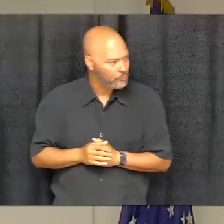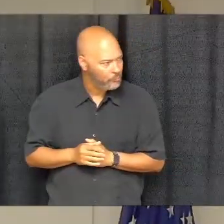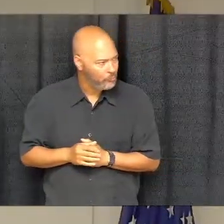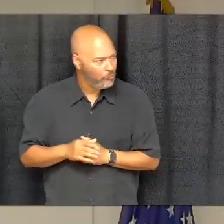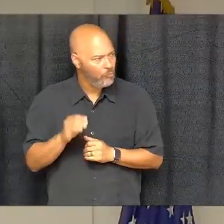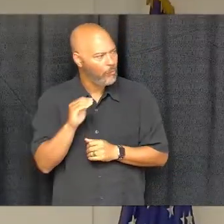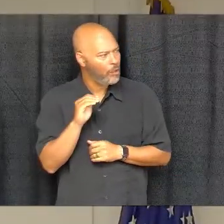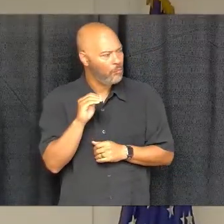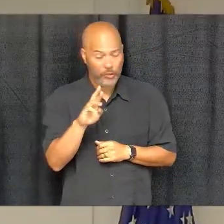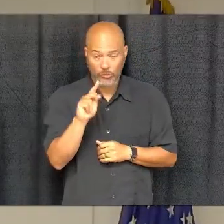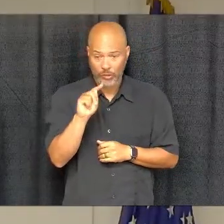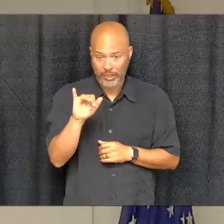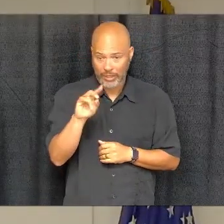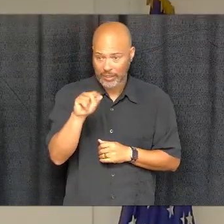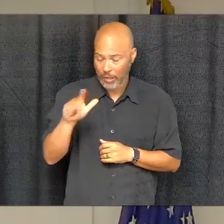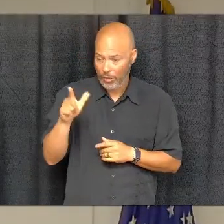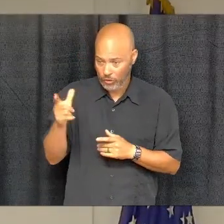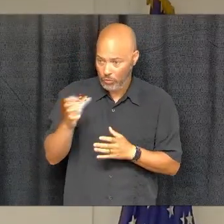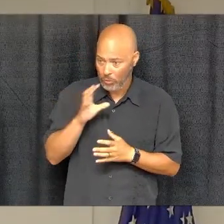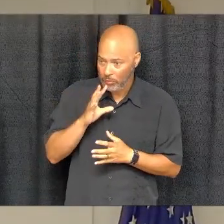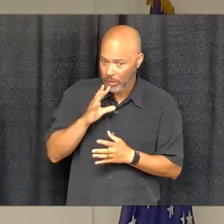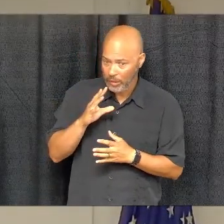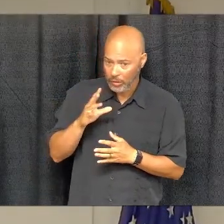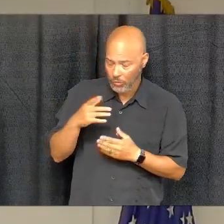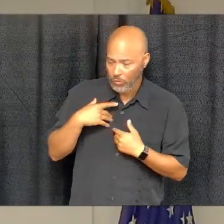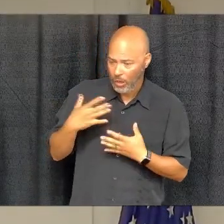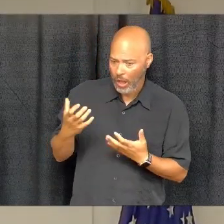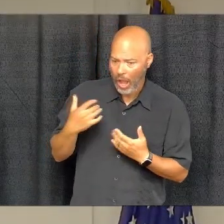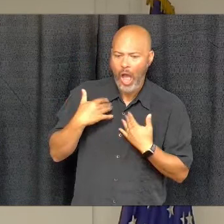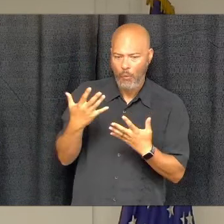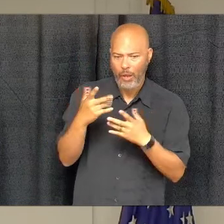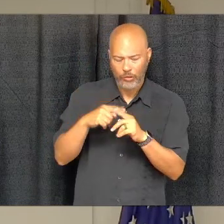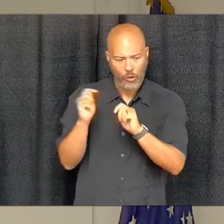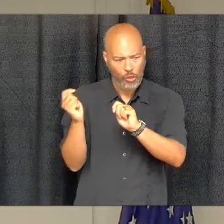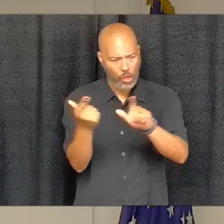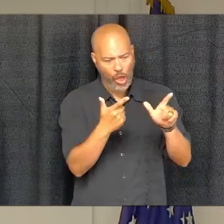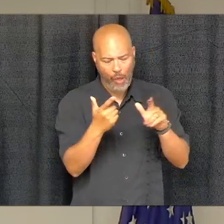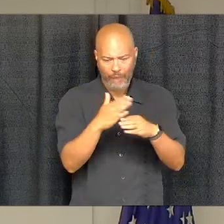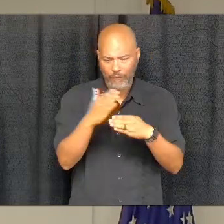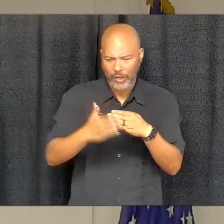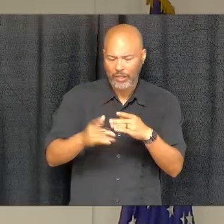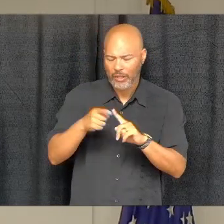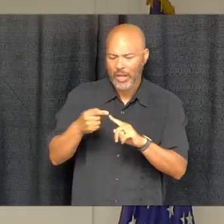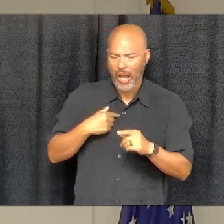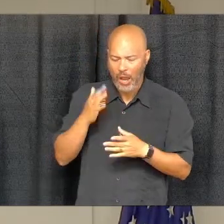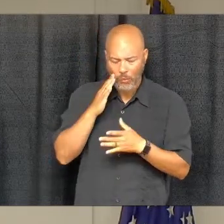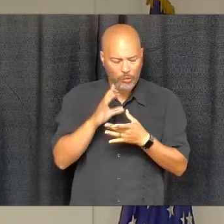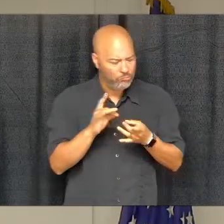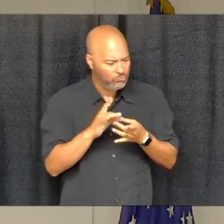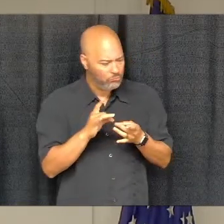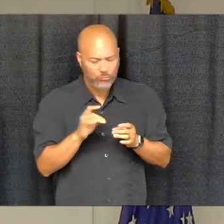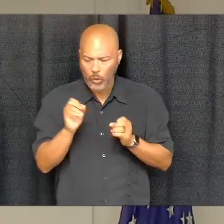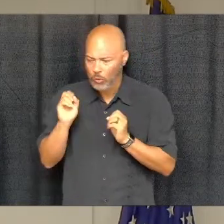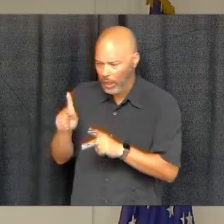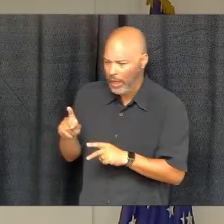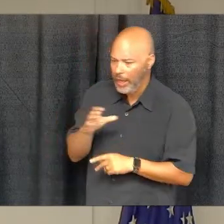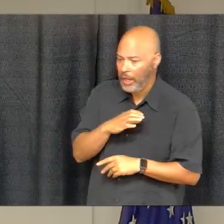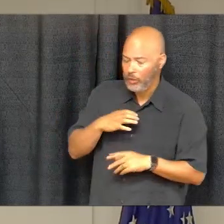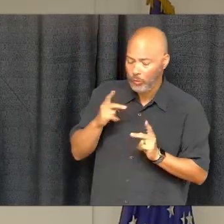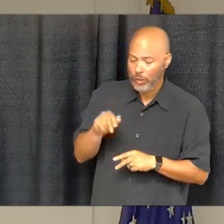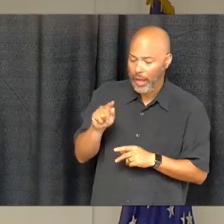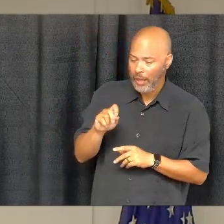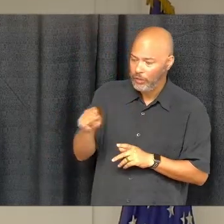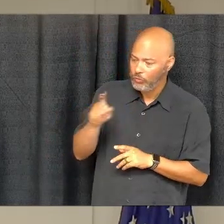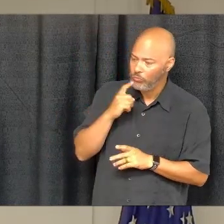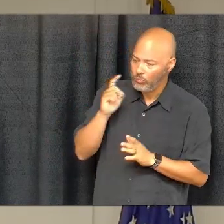Mr. Tindall, do you want to speak, or we've got one other council member? I'll wait till all council members finish and then finish up. Okay. Councilperson Allen, you're